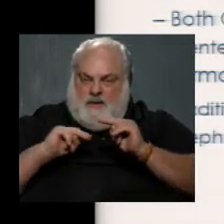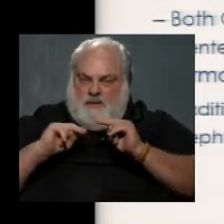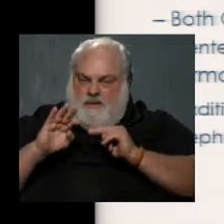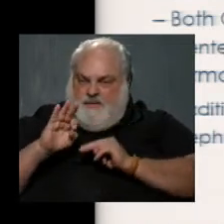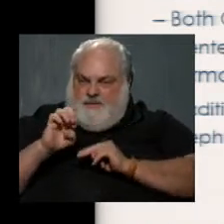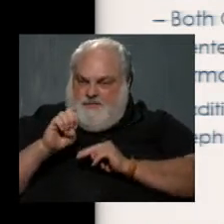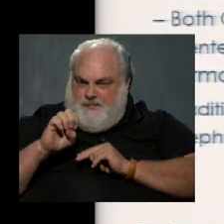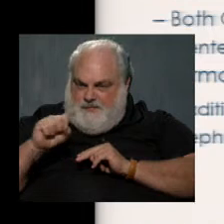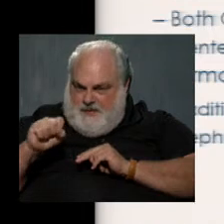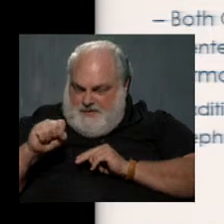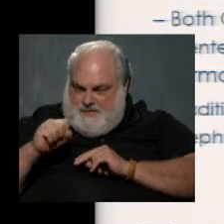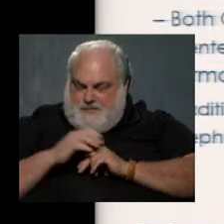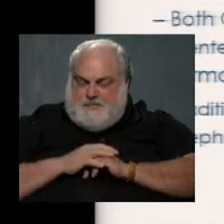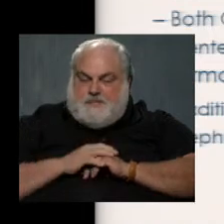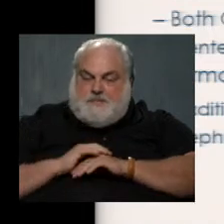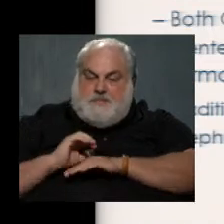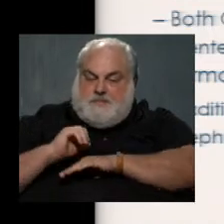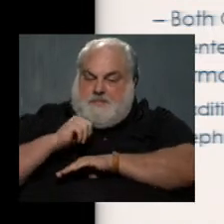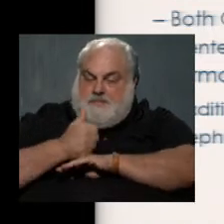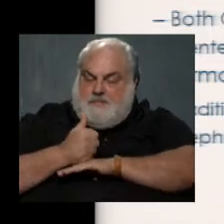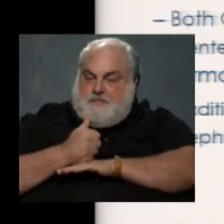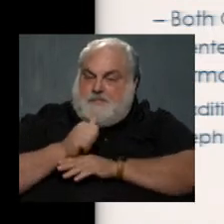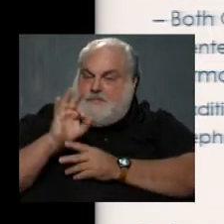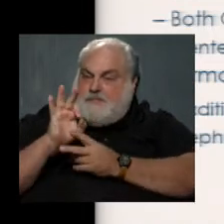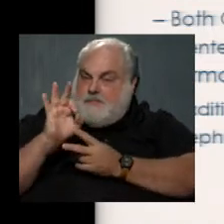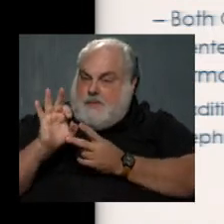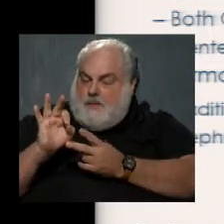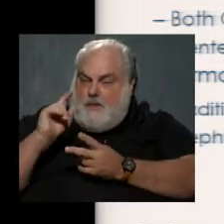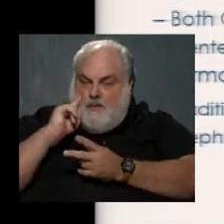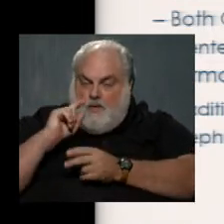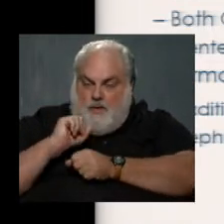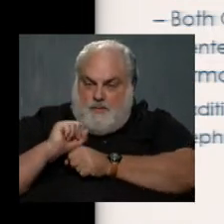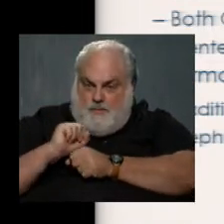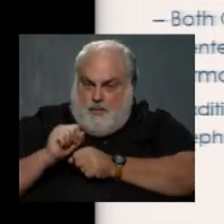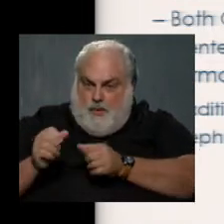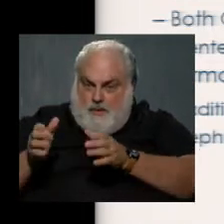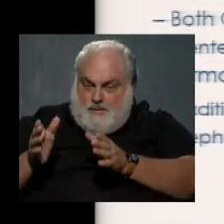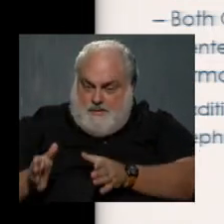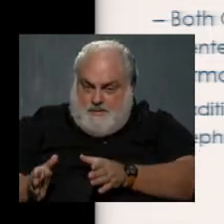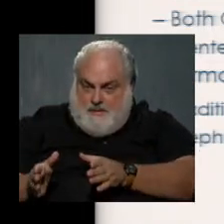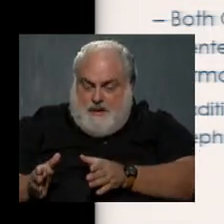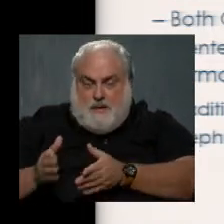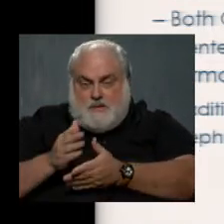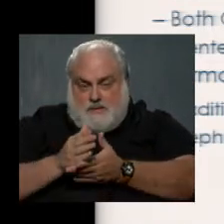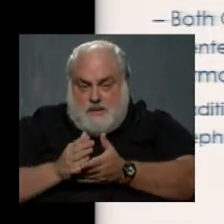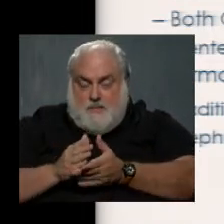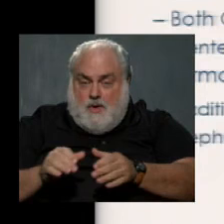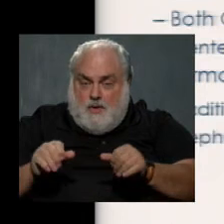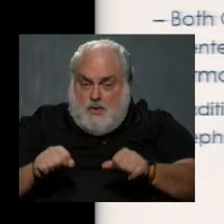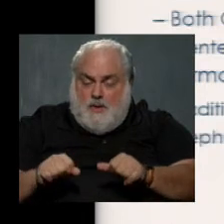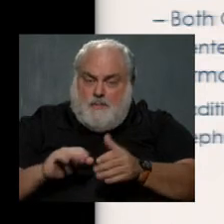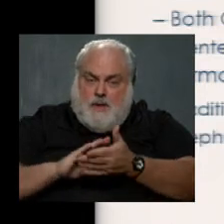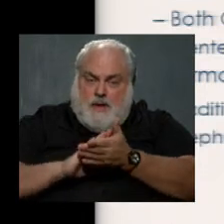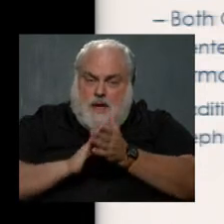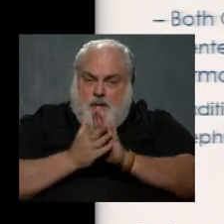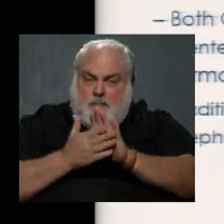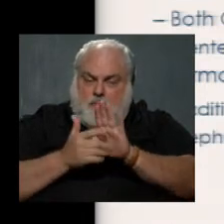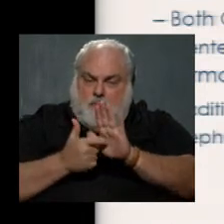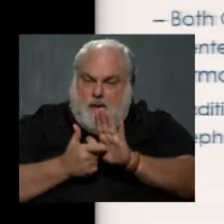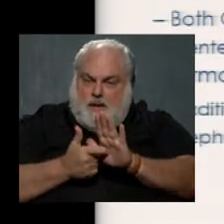that. It can be structured as optional for the employees, or in some cases, some employers make it mandatory.